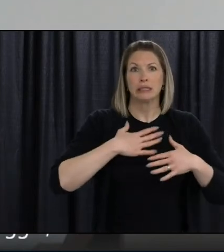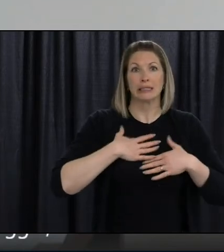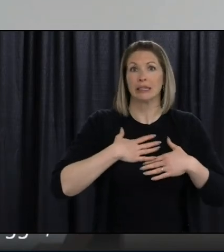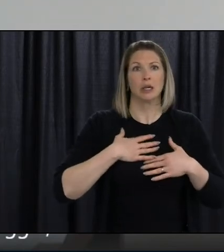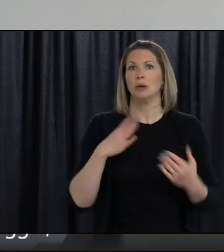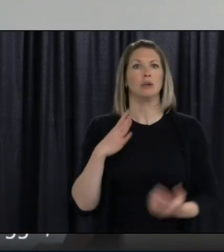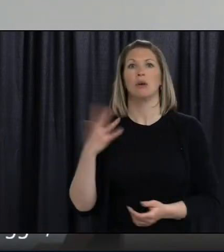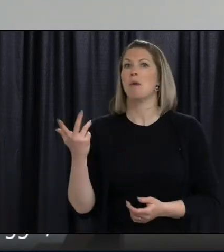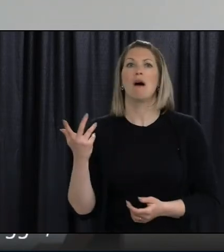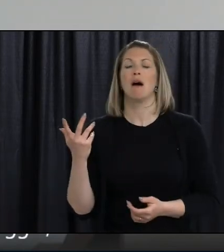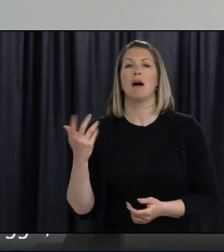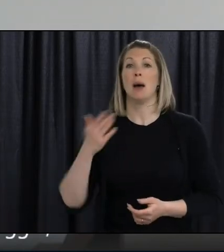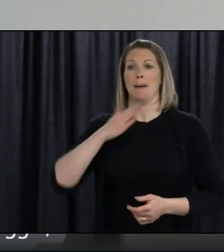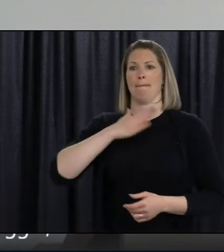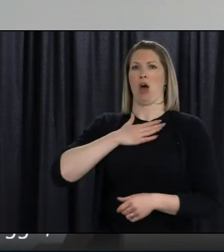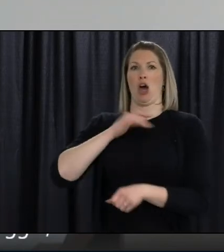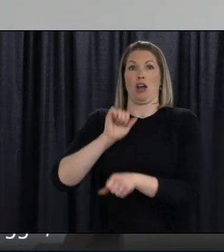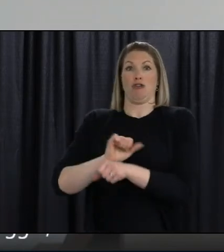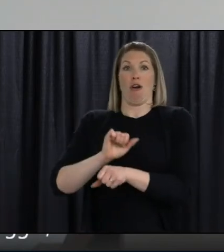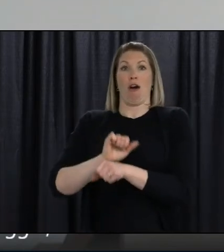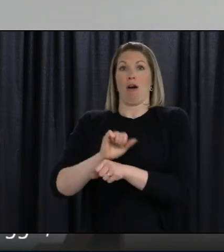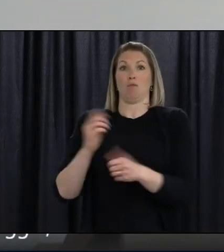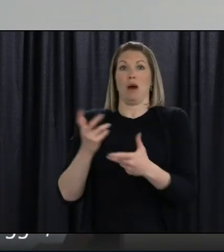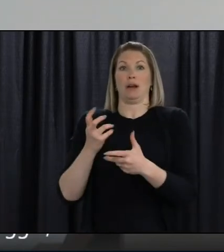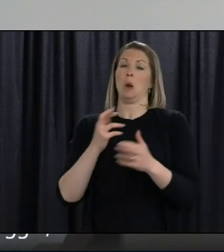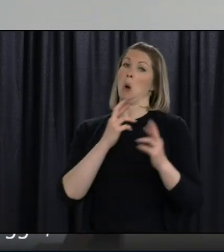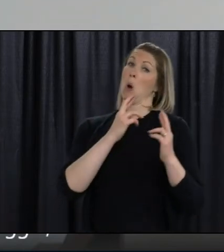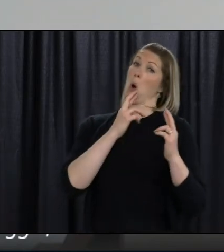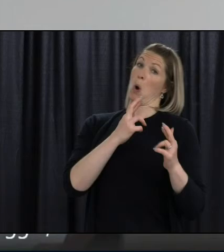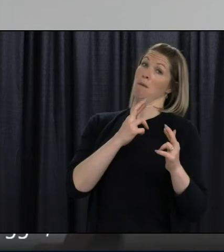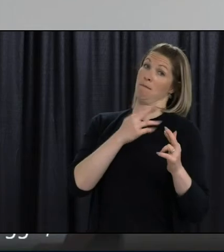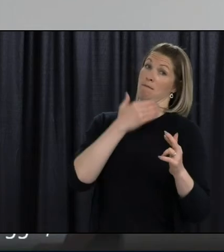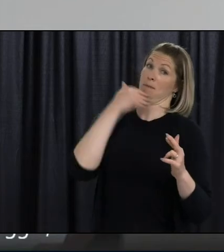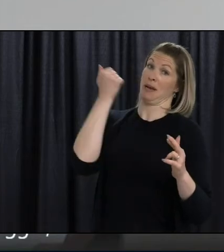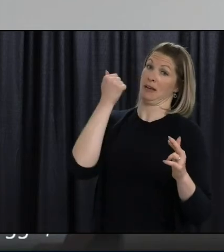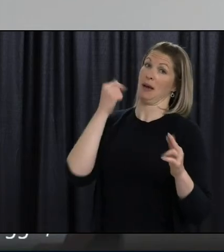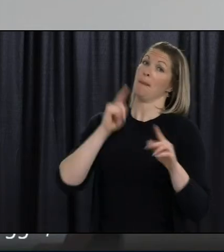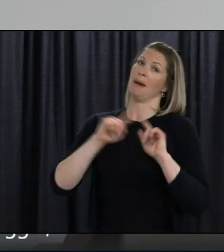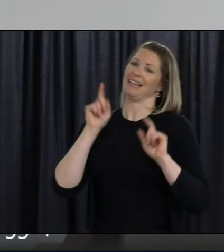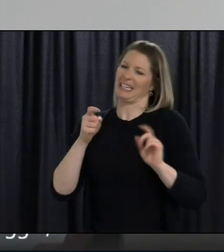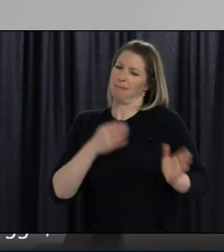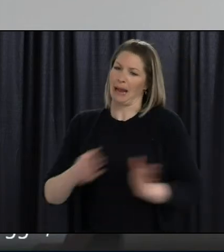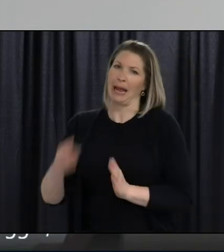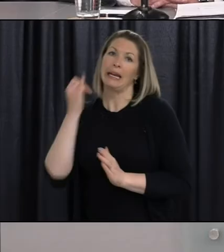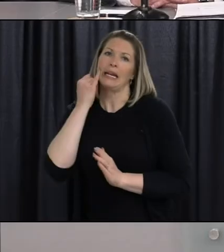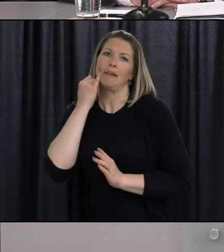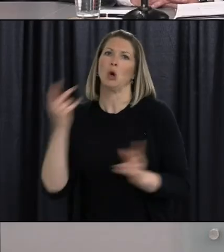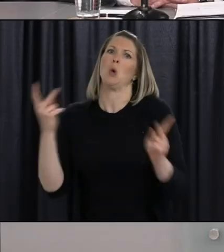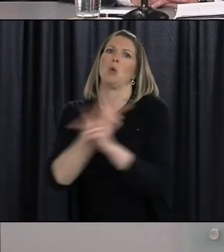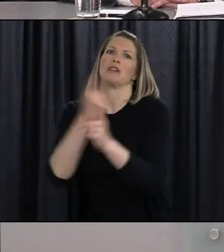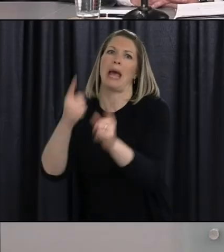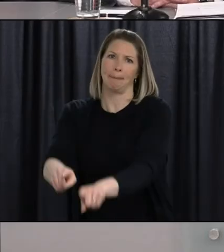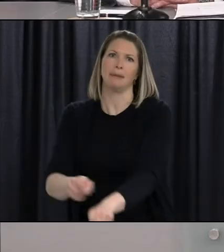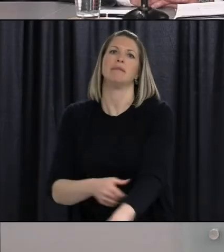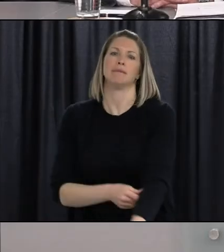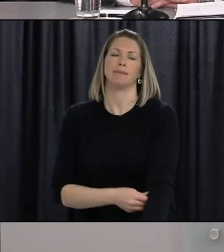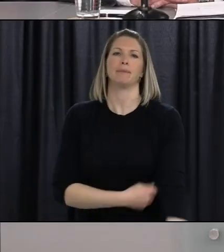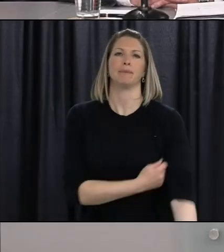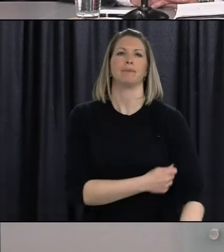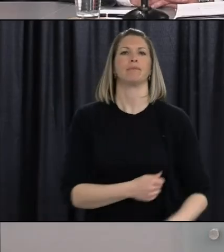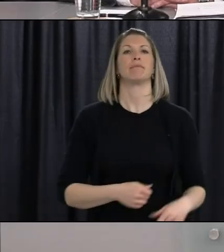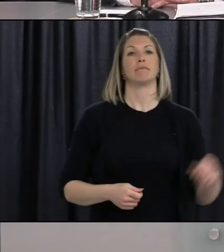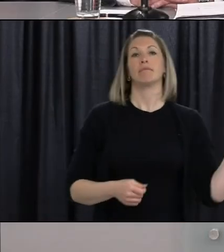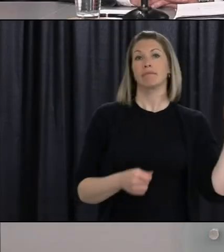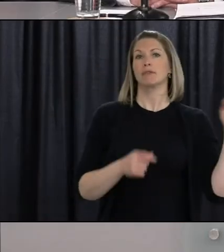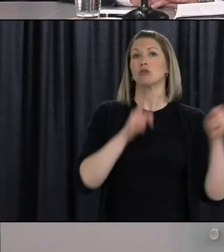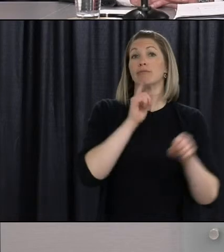health department is to hope for the best but plan for the worst. Kellyanne, the minister. My final question. Oh, sorry. The